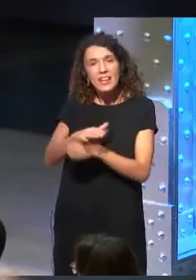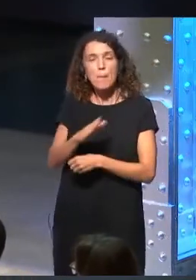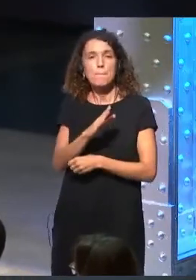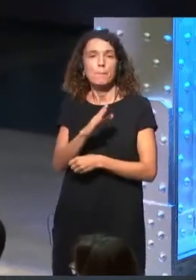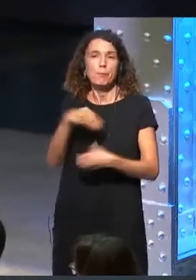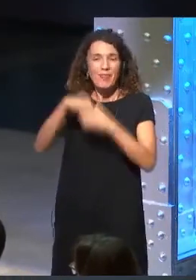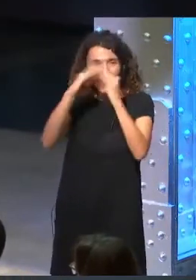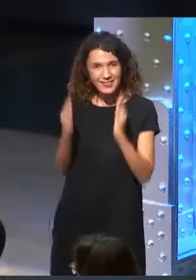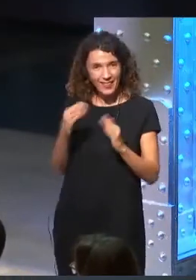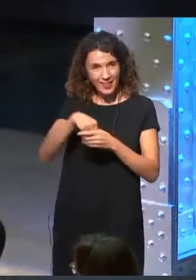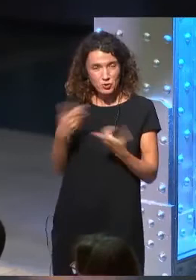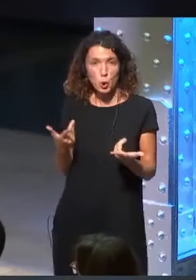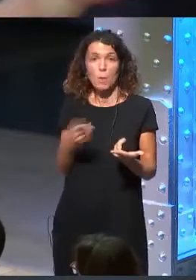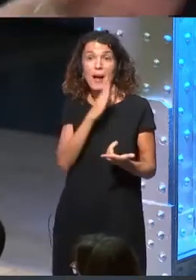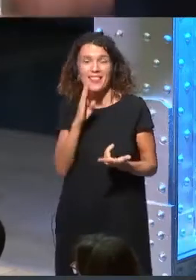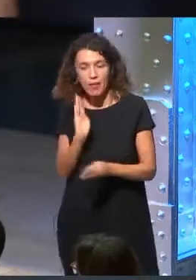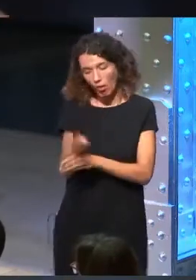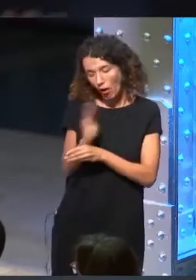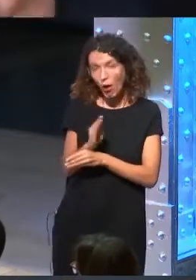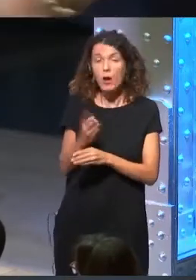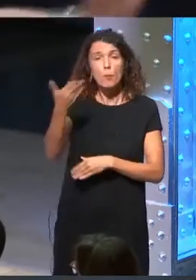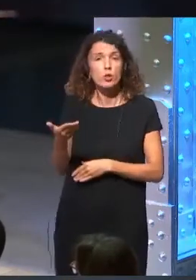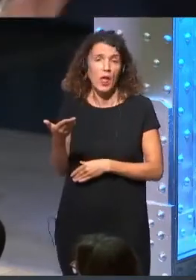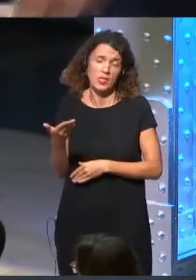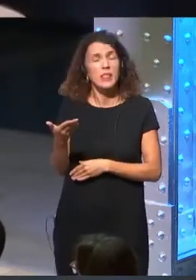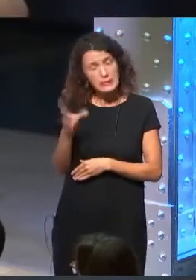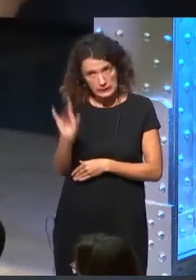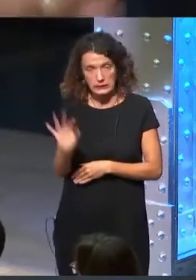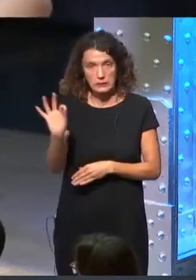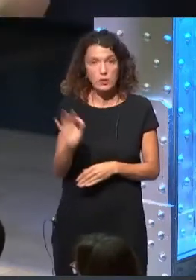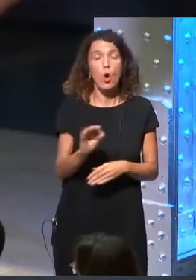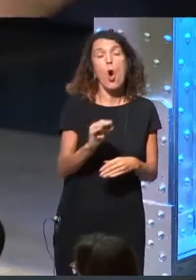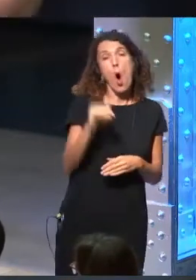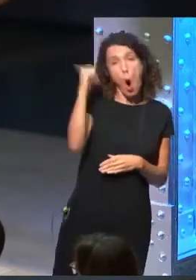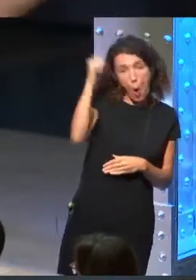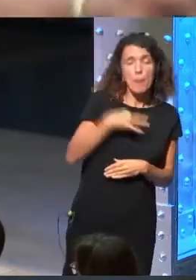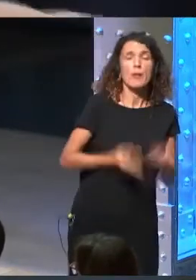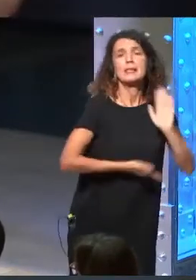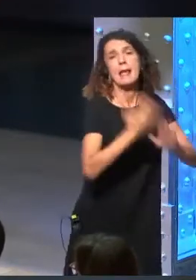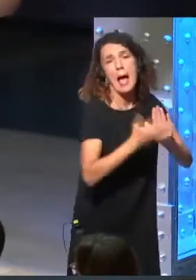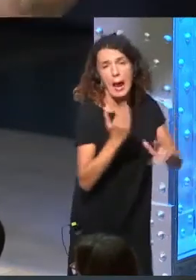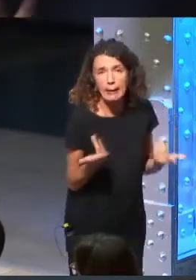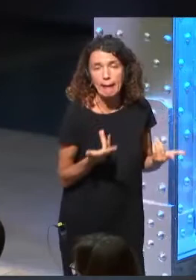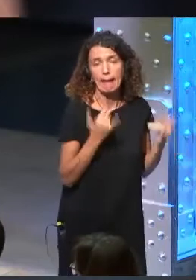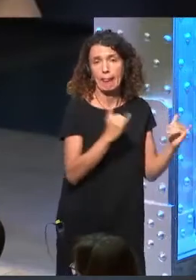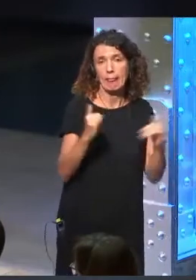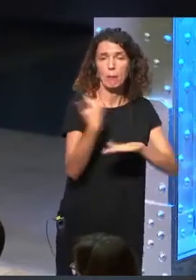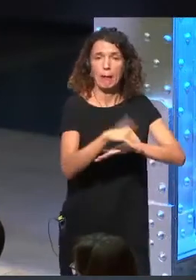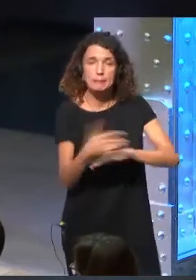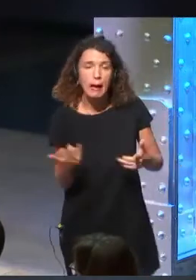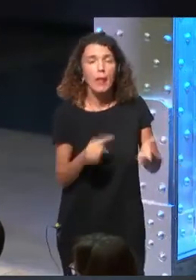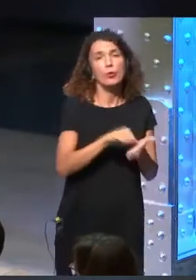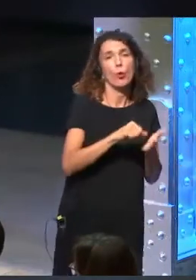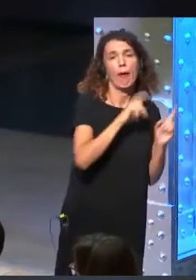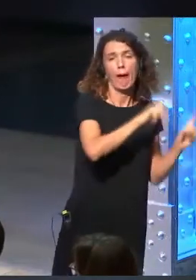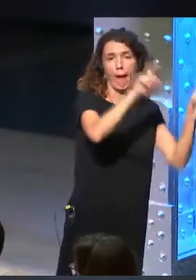the disequilibrium between saying, oh, it's all right, the men can go out, they can go out into the city, they can go out and run the world,